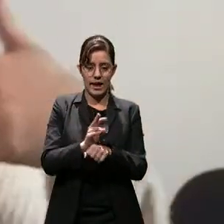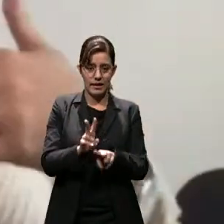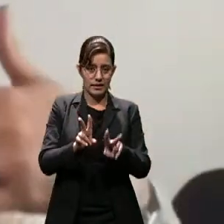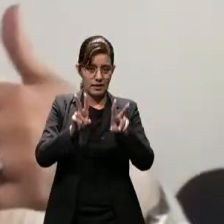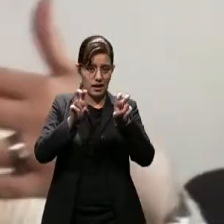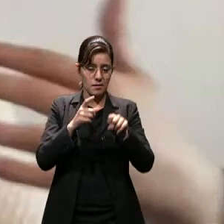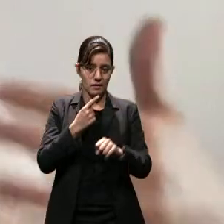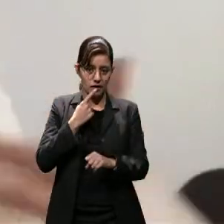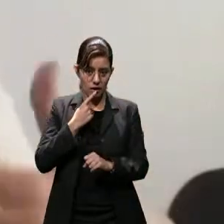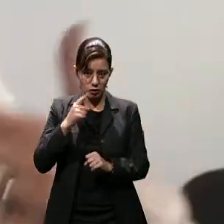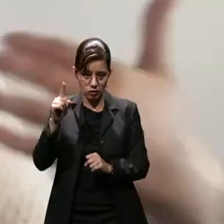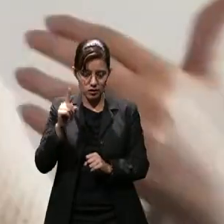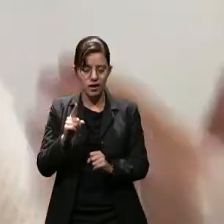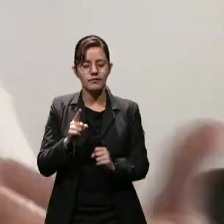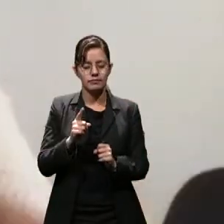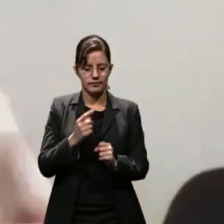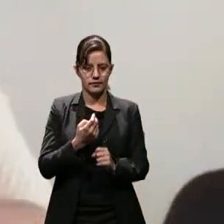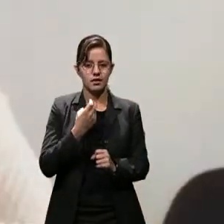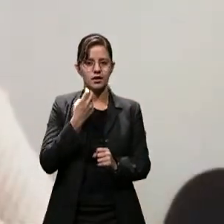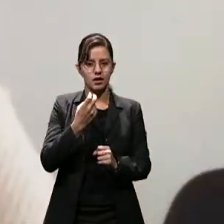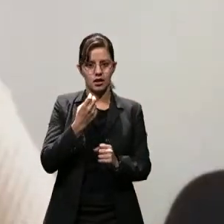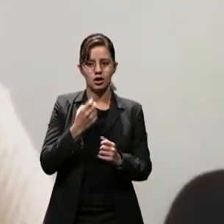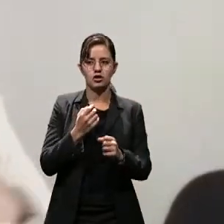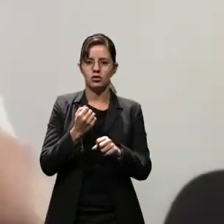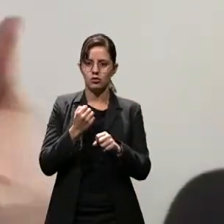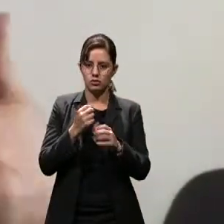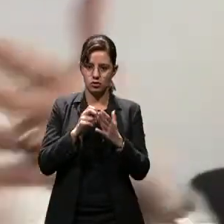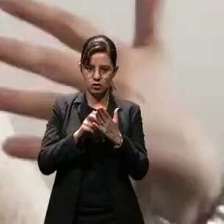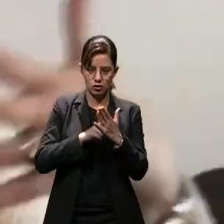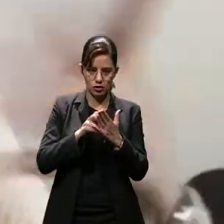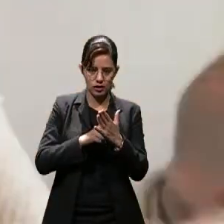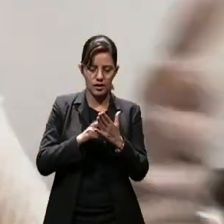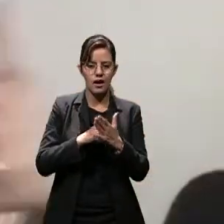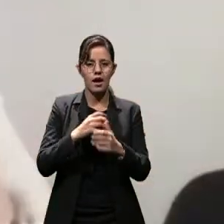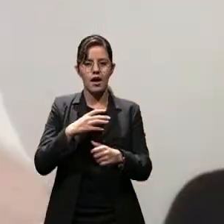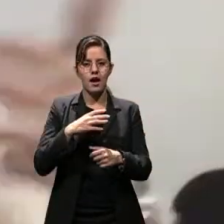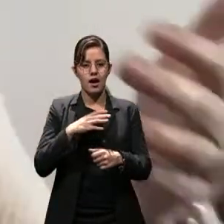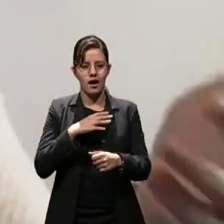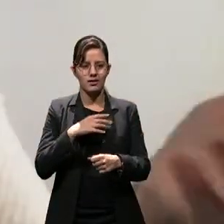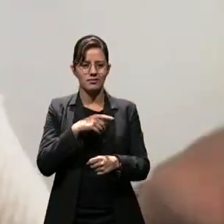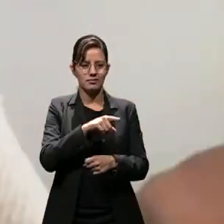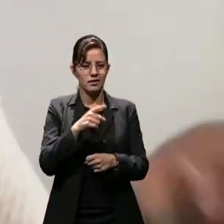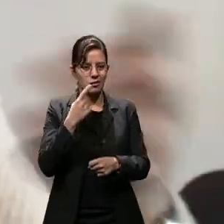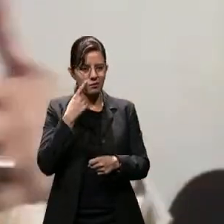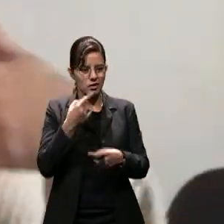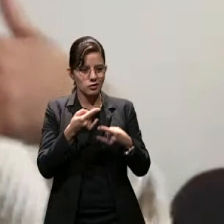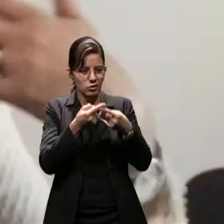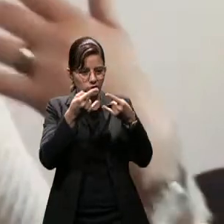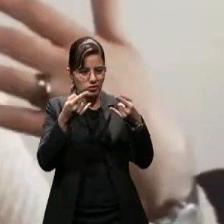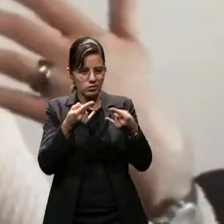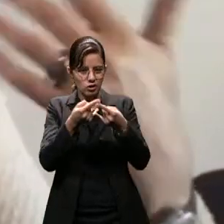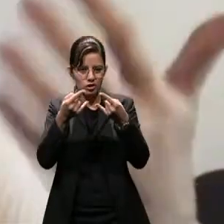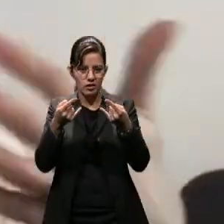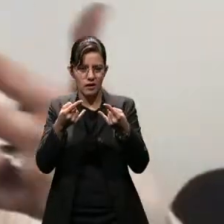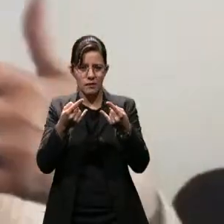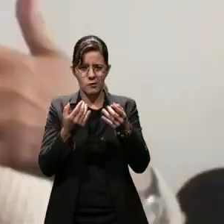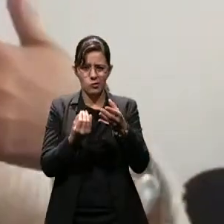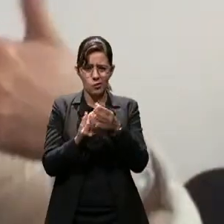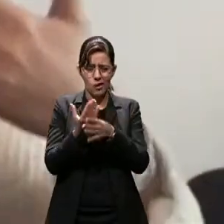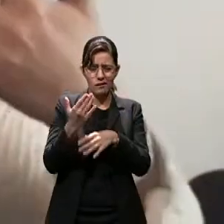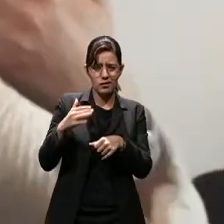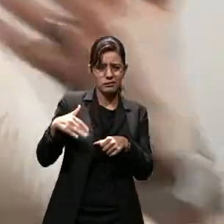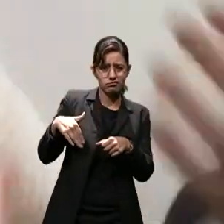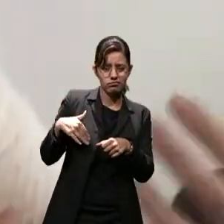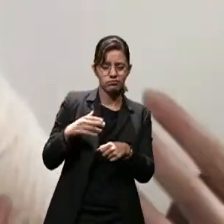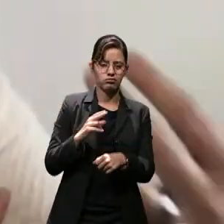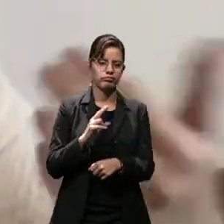hindrances, we are speaking more and more about those experiences in a more open manner that I insist they are global,